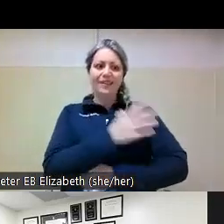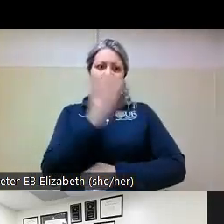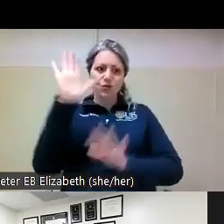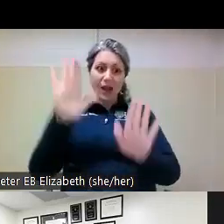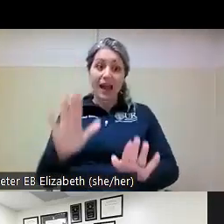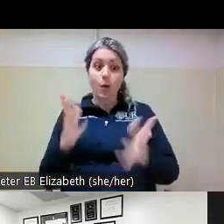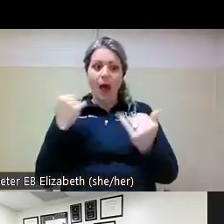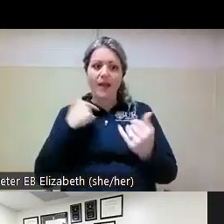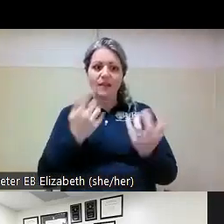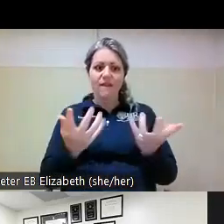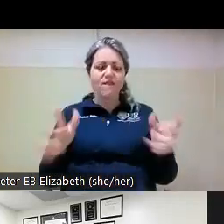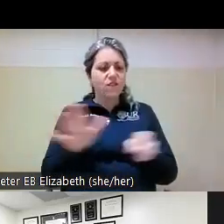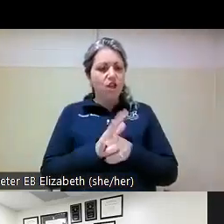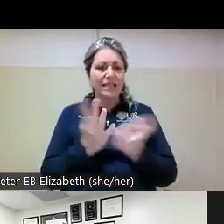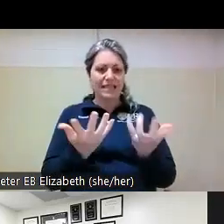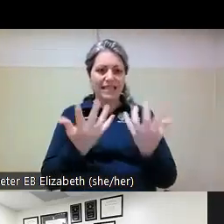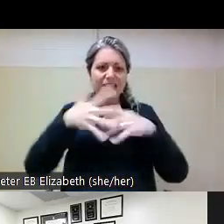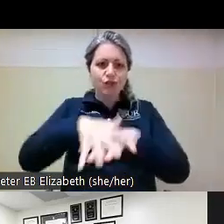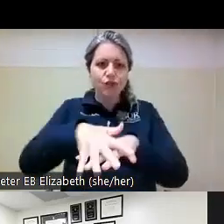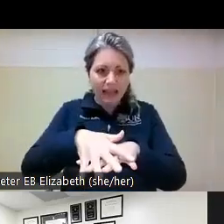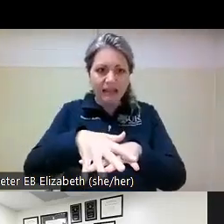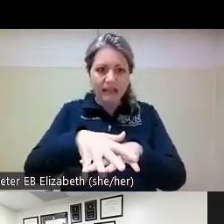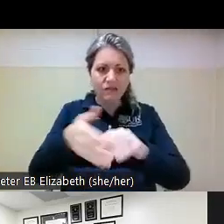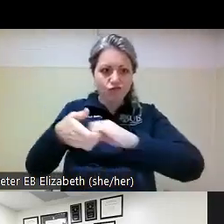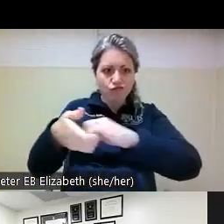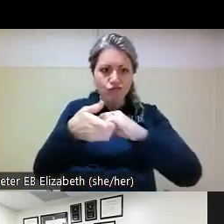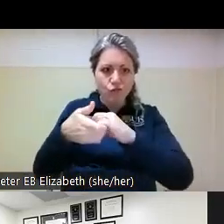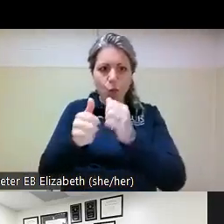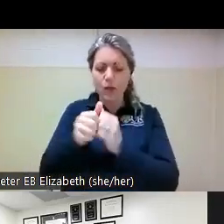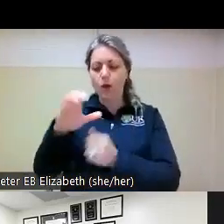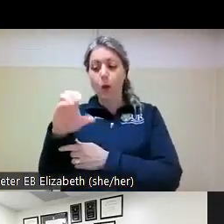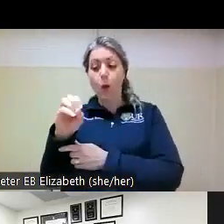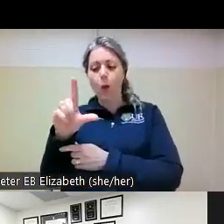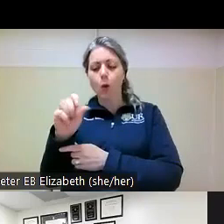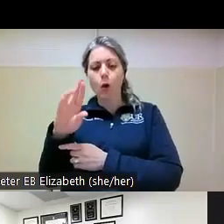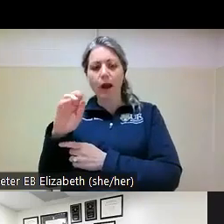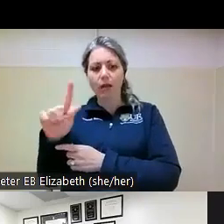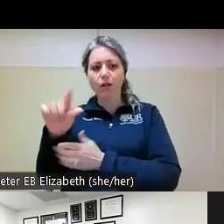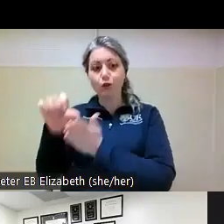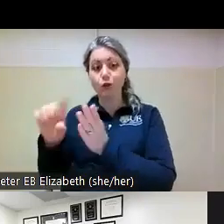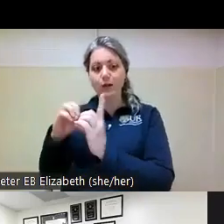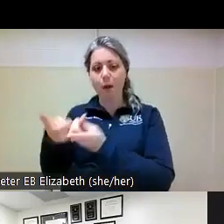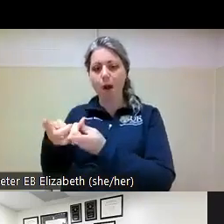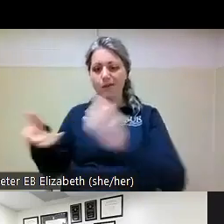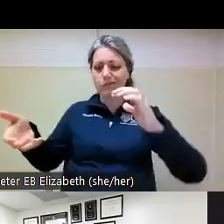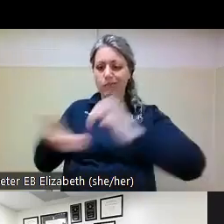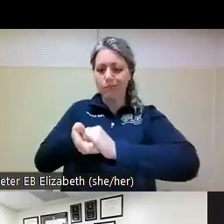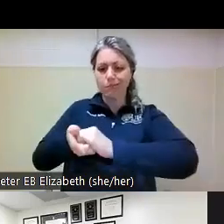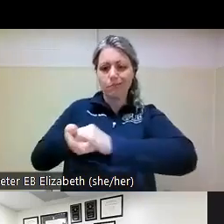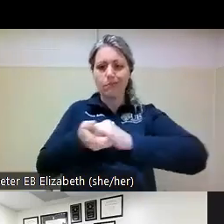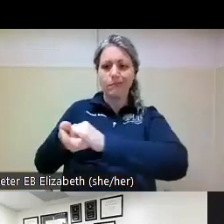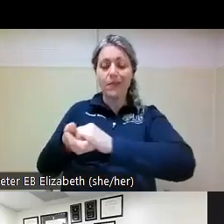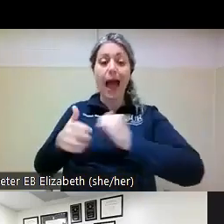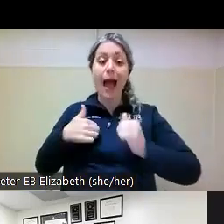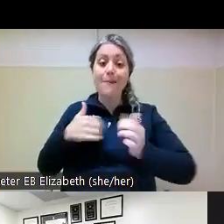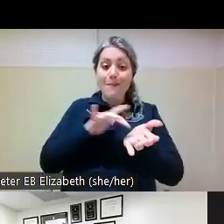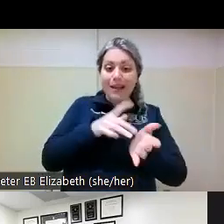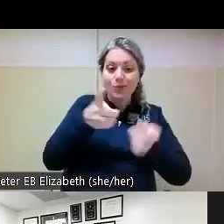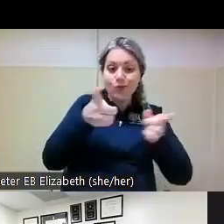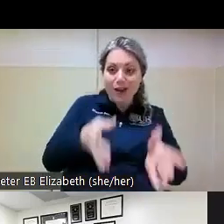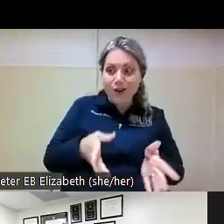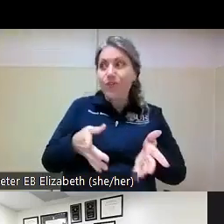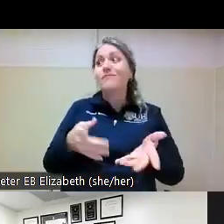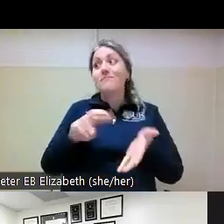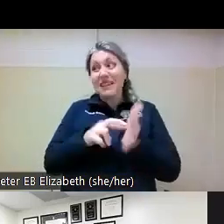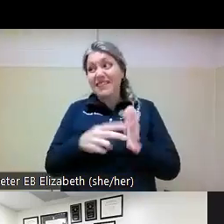fully integrated and collaborates with the colorectal surgery department. I'm the medical director, so if there's something